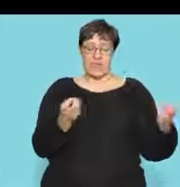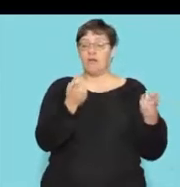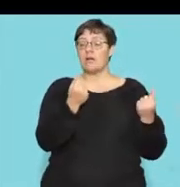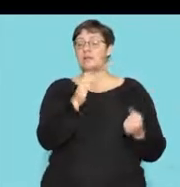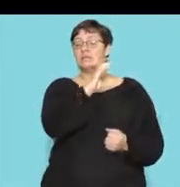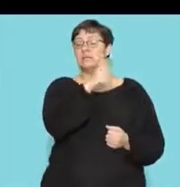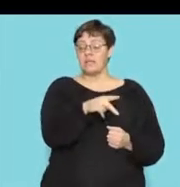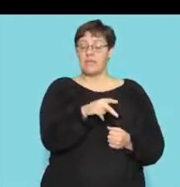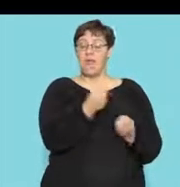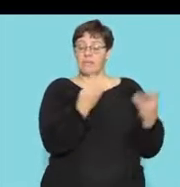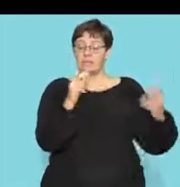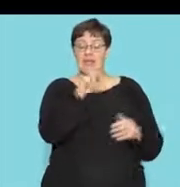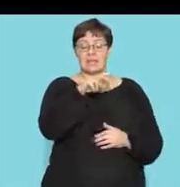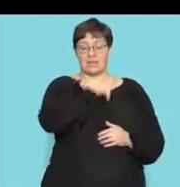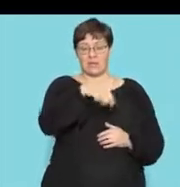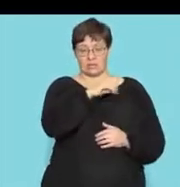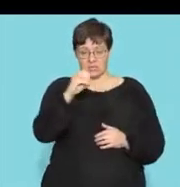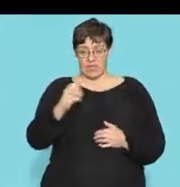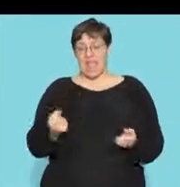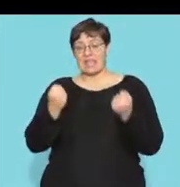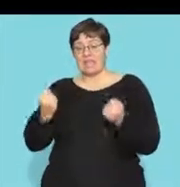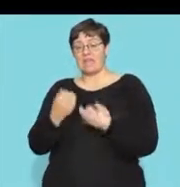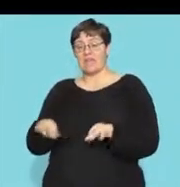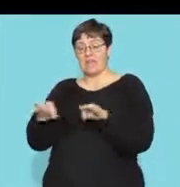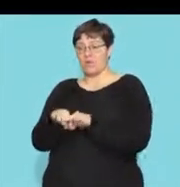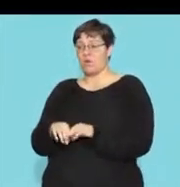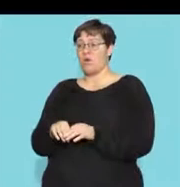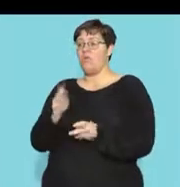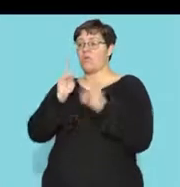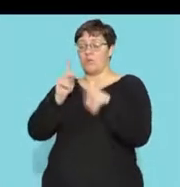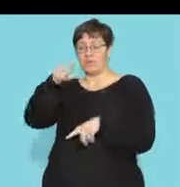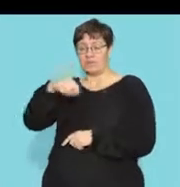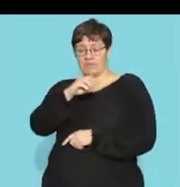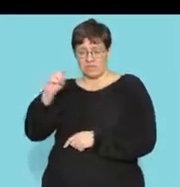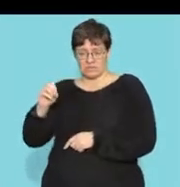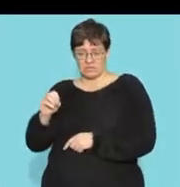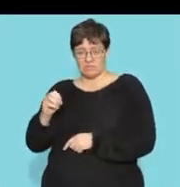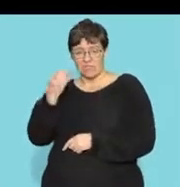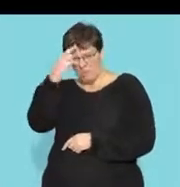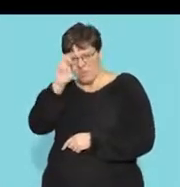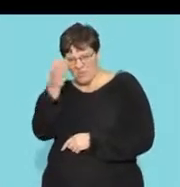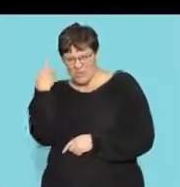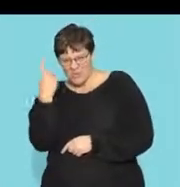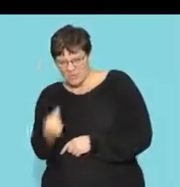18,000 and a carrying value of 12,000 on the first day. Remember, we've done this one here, right? And